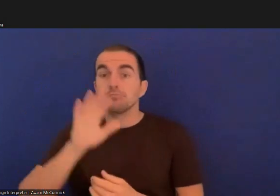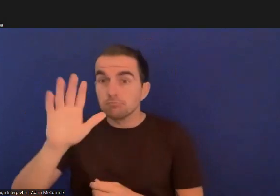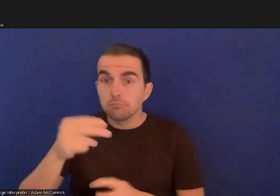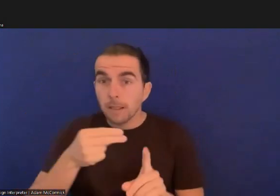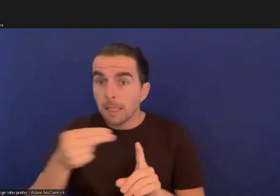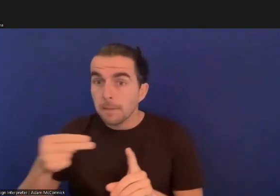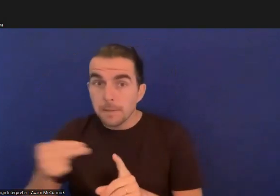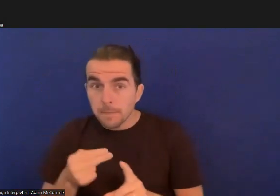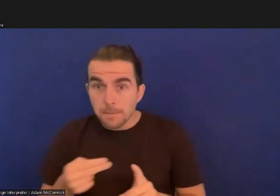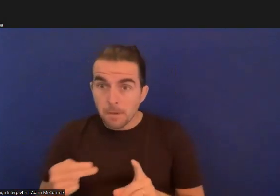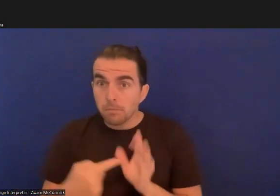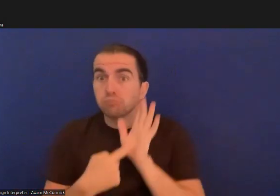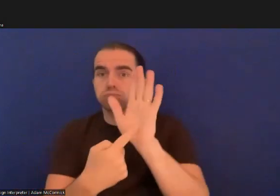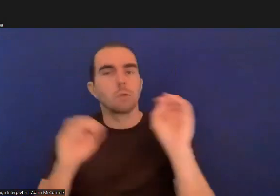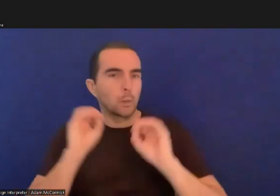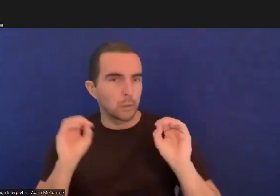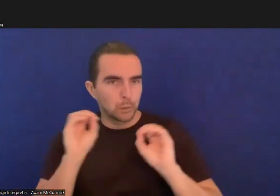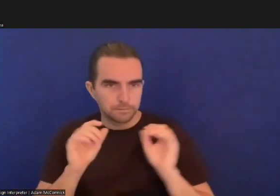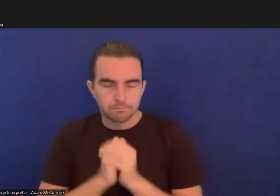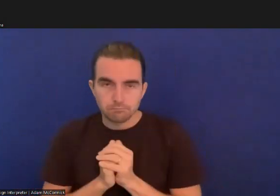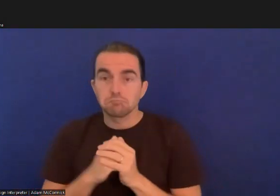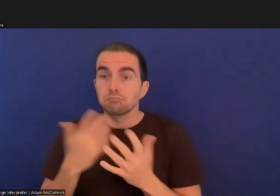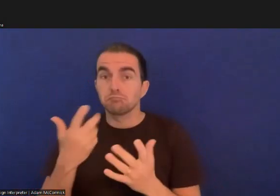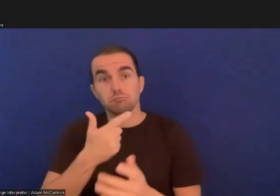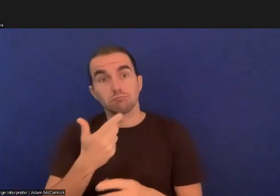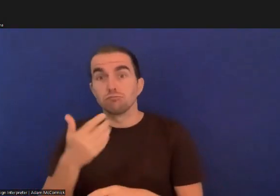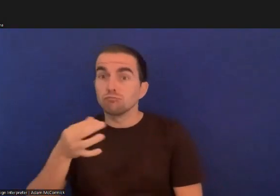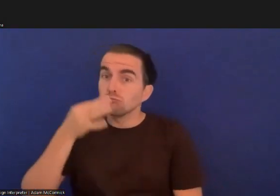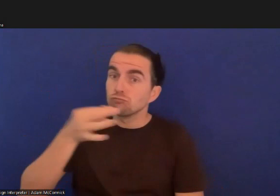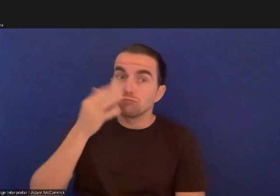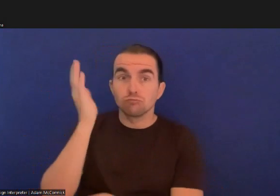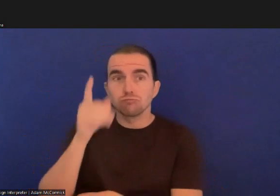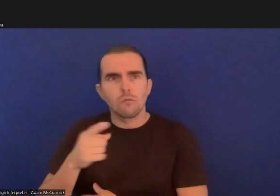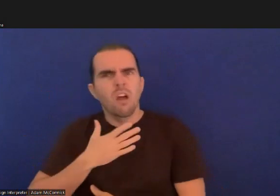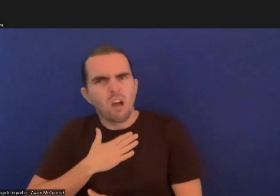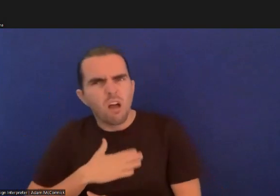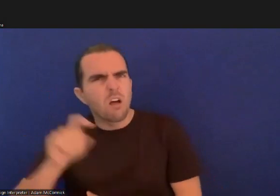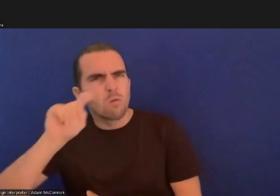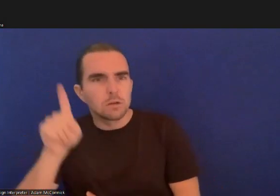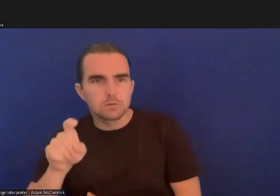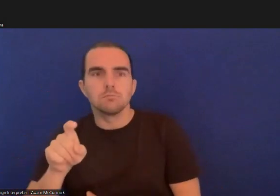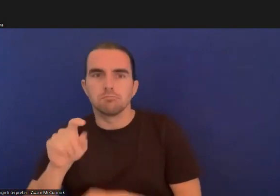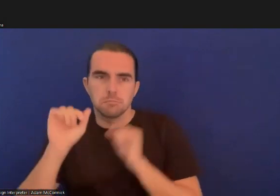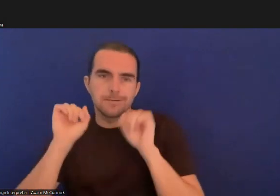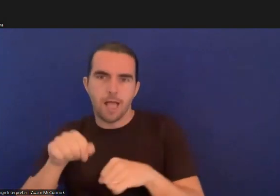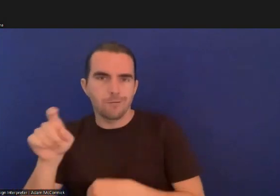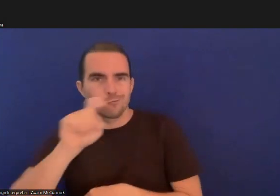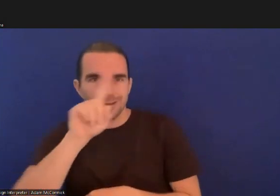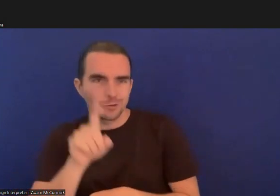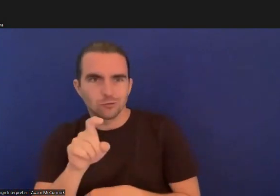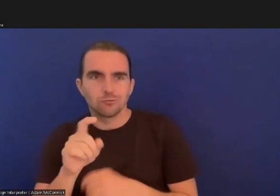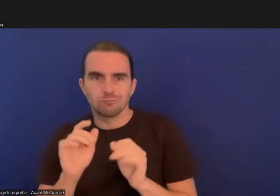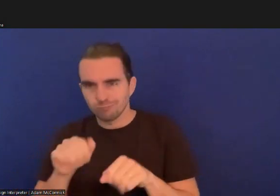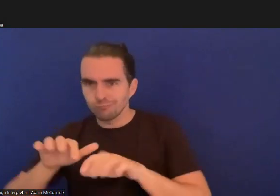function throughout the webinar. You can find the Q&A function in your controls panel at